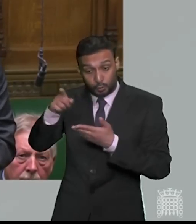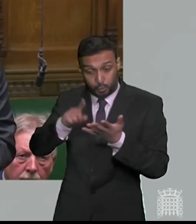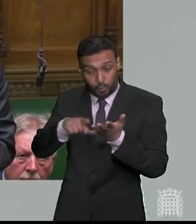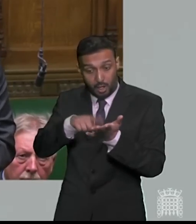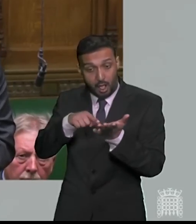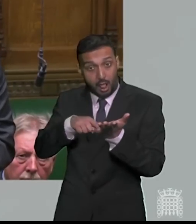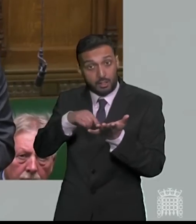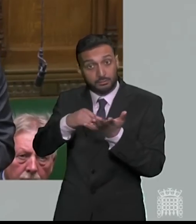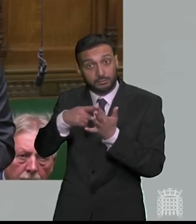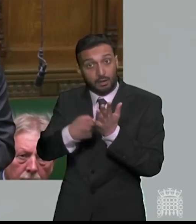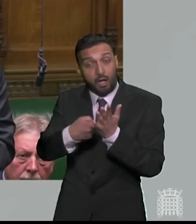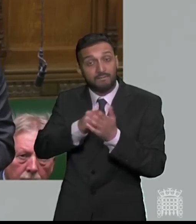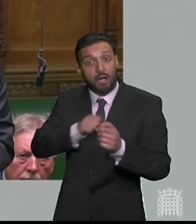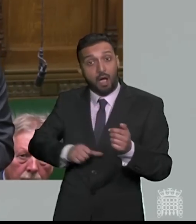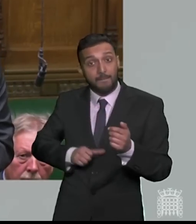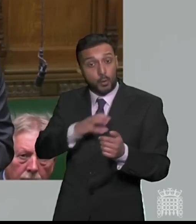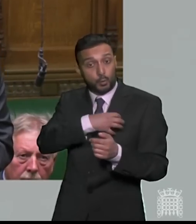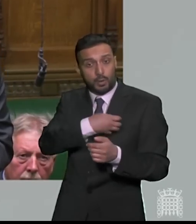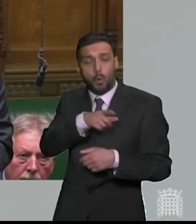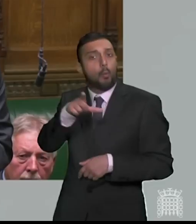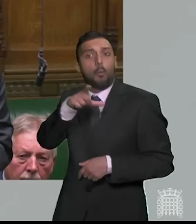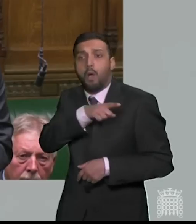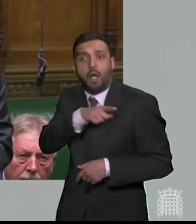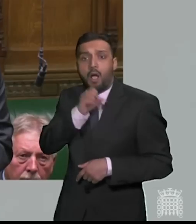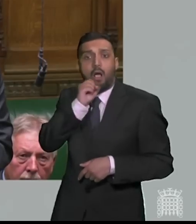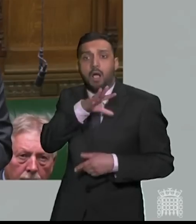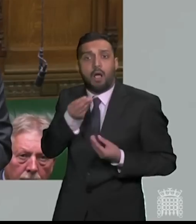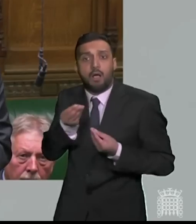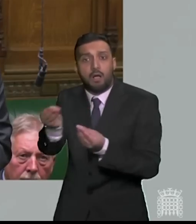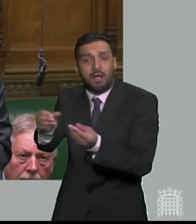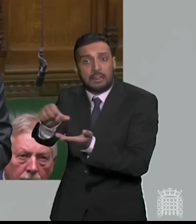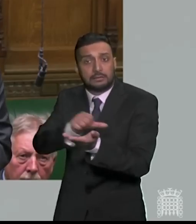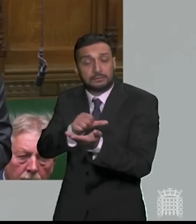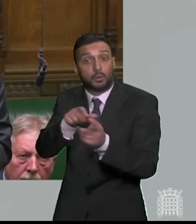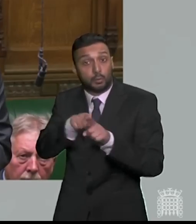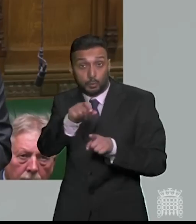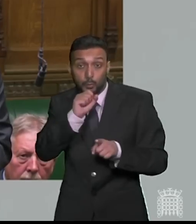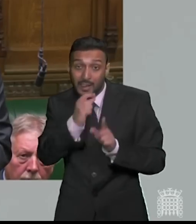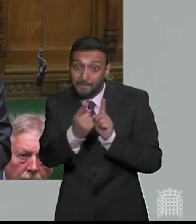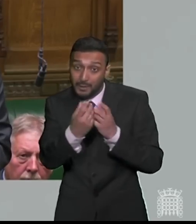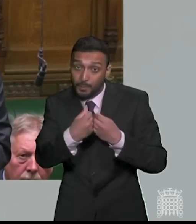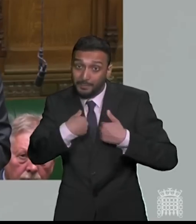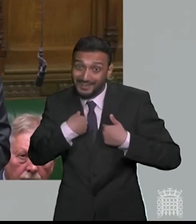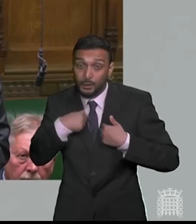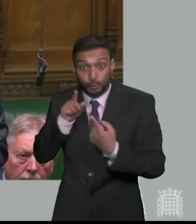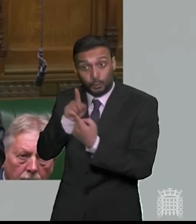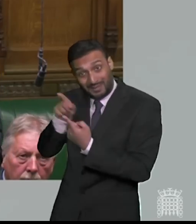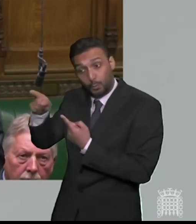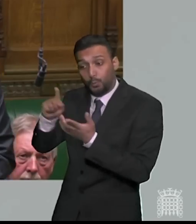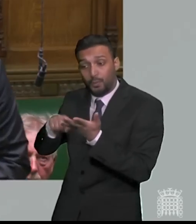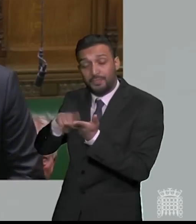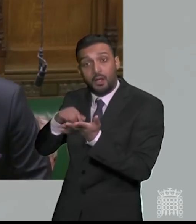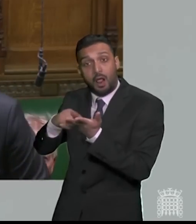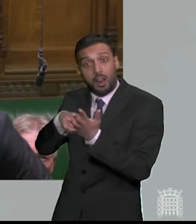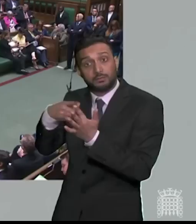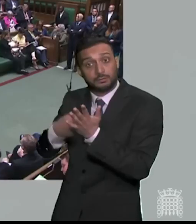that list has not been given to them? And would he agree to meet with me and the Ulster Farmers Union, go through that list and show us how this has removed the border in the